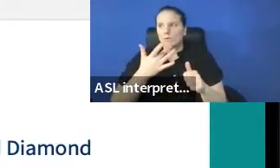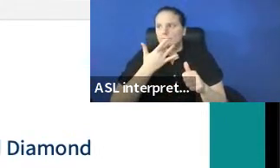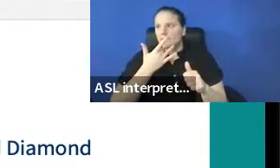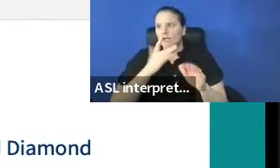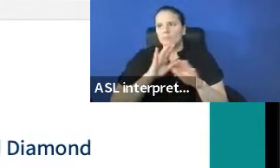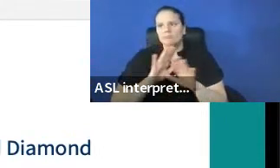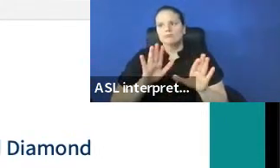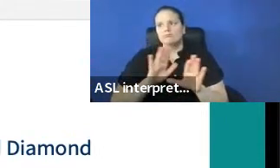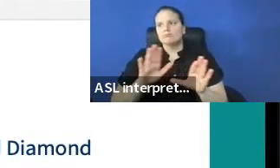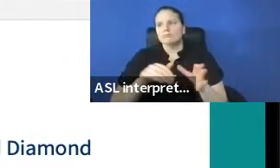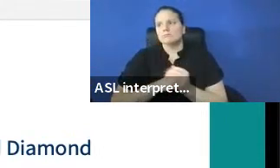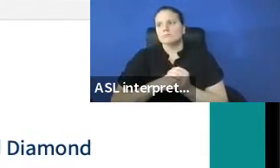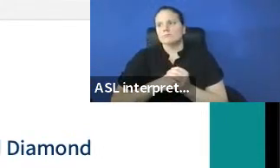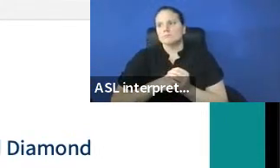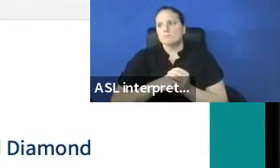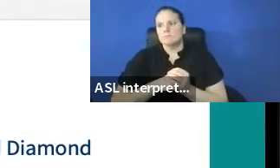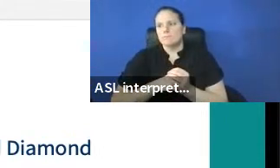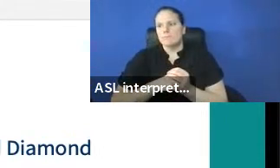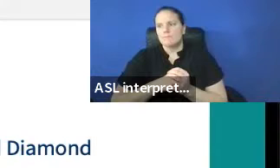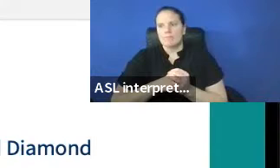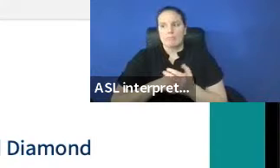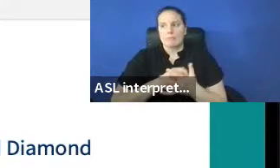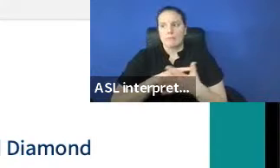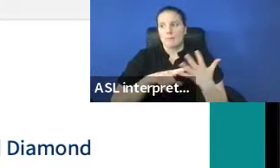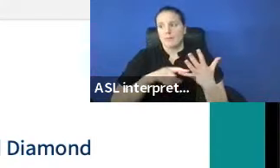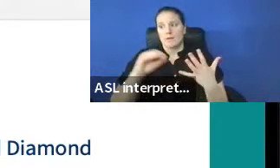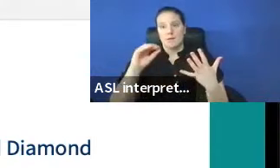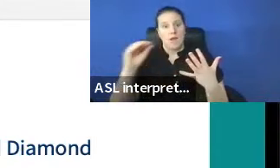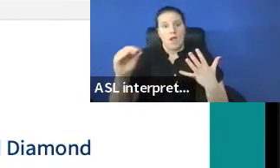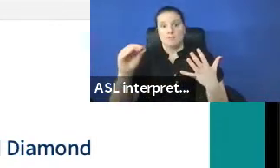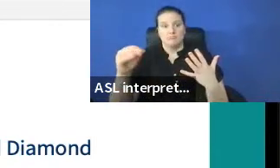favorite. And it could be none of the above